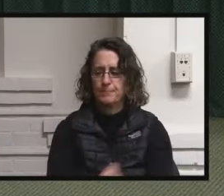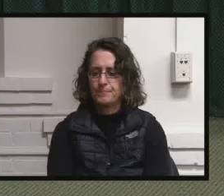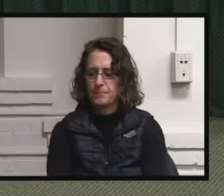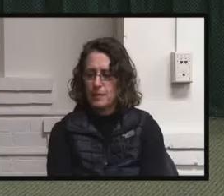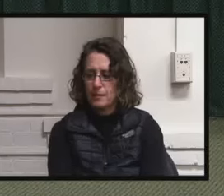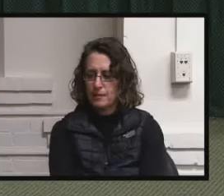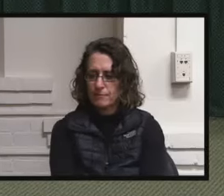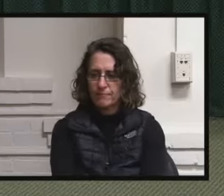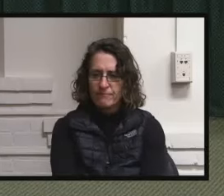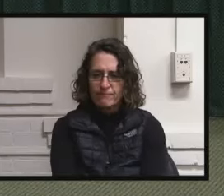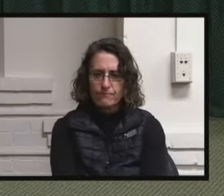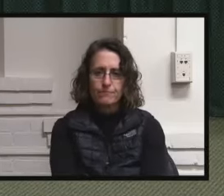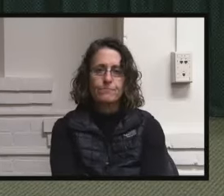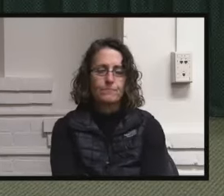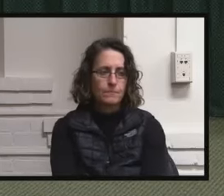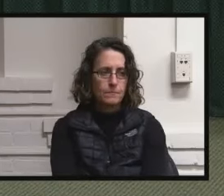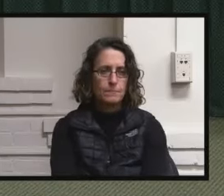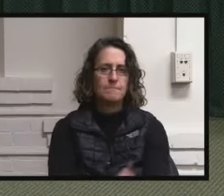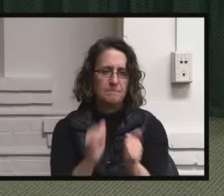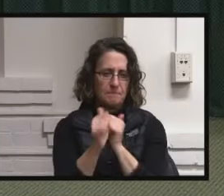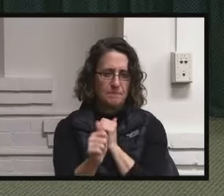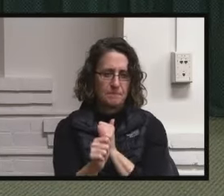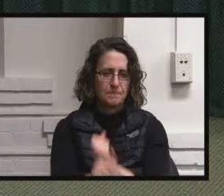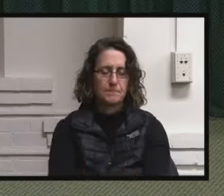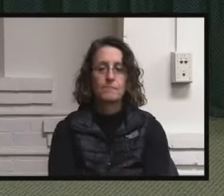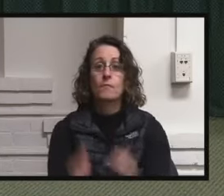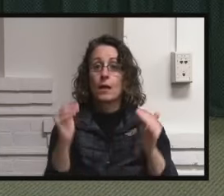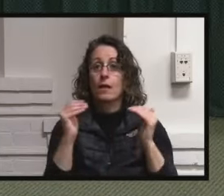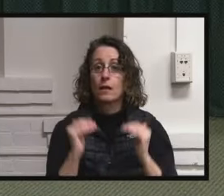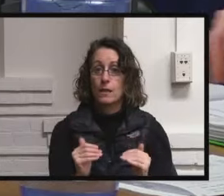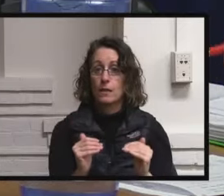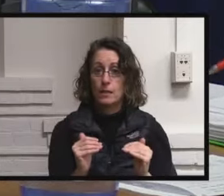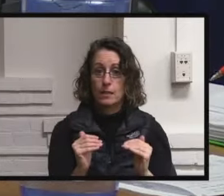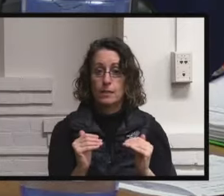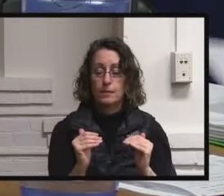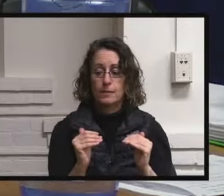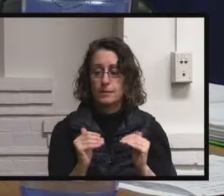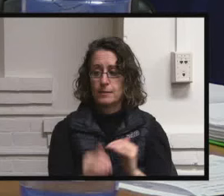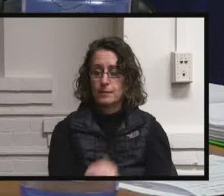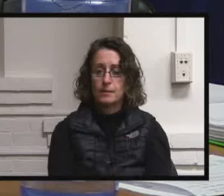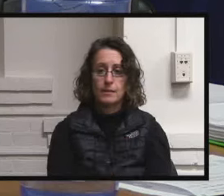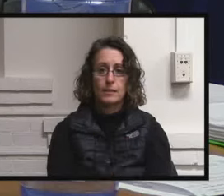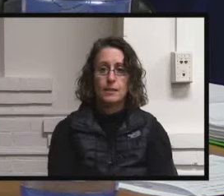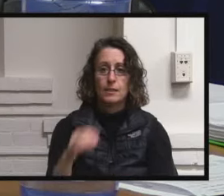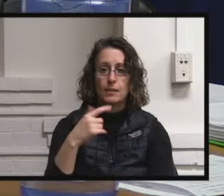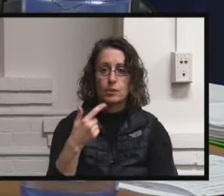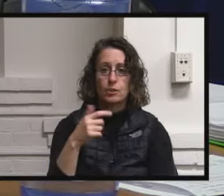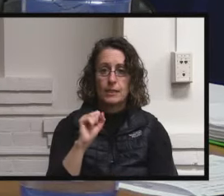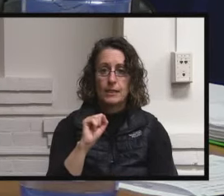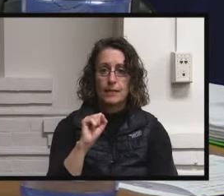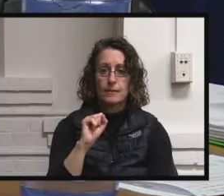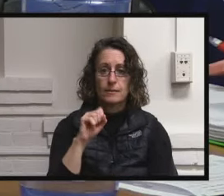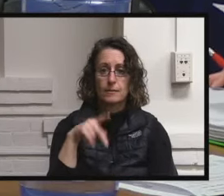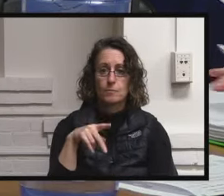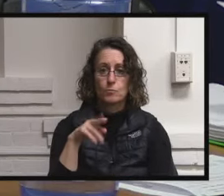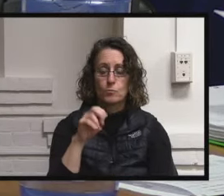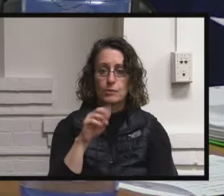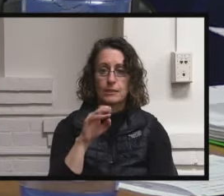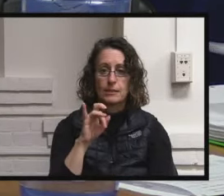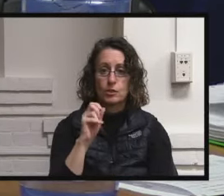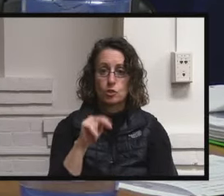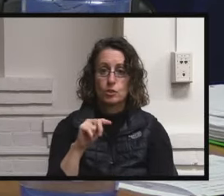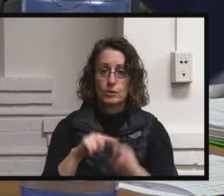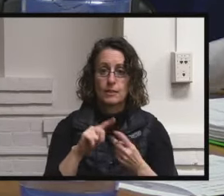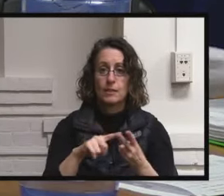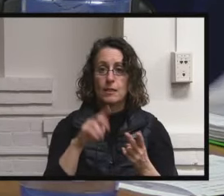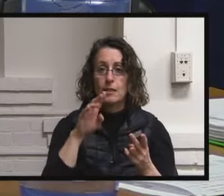abstaining? That carries 3-0. Next matter on the agenda is GS Precision, Brattleboro Development Credit Corporation, Exit